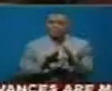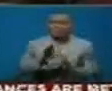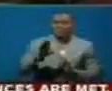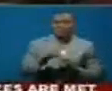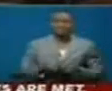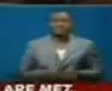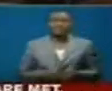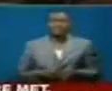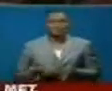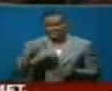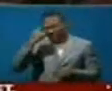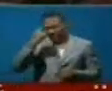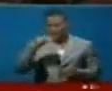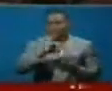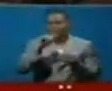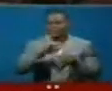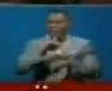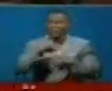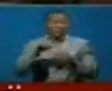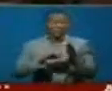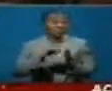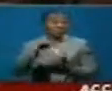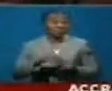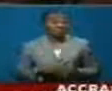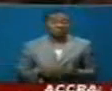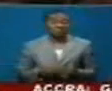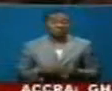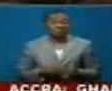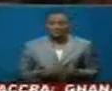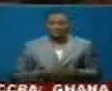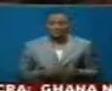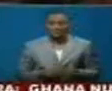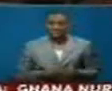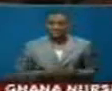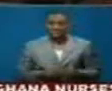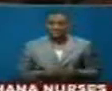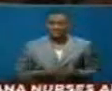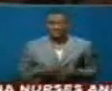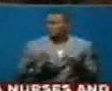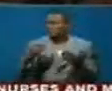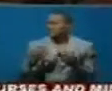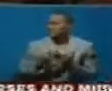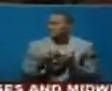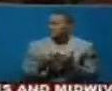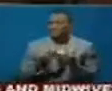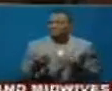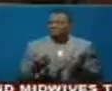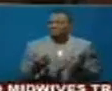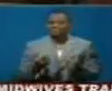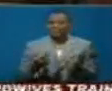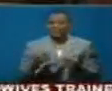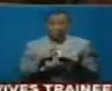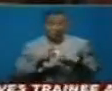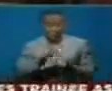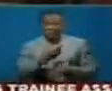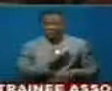and harmony for total national development. We are also to provide funding for the allowances